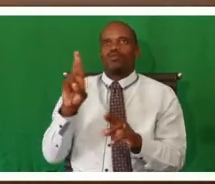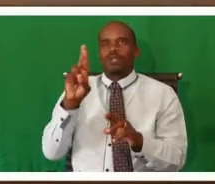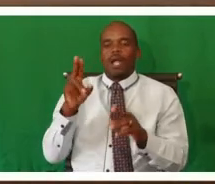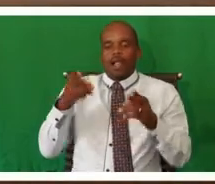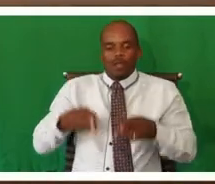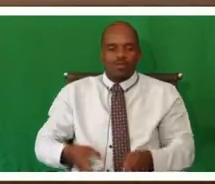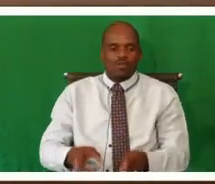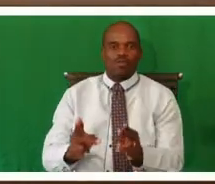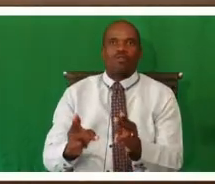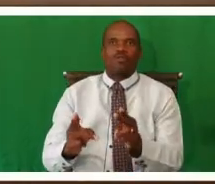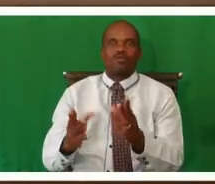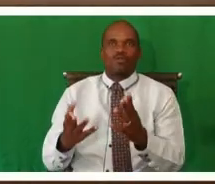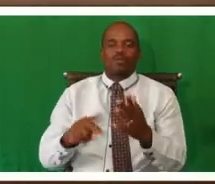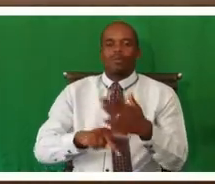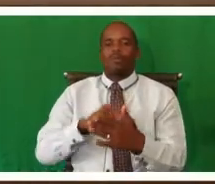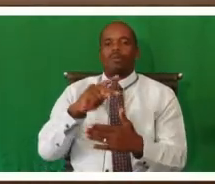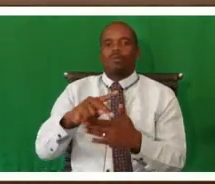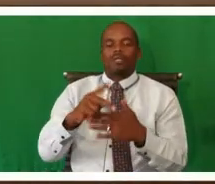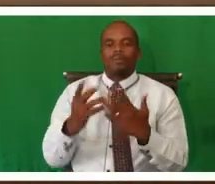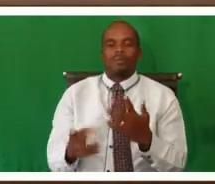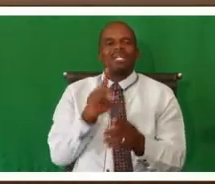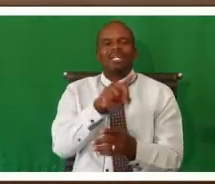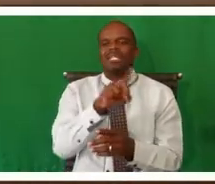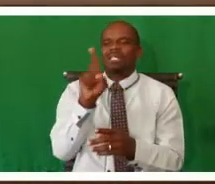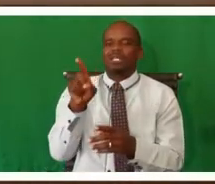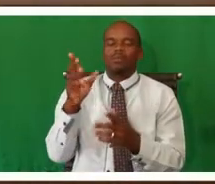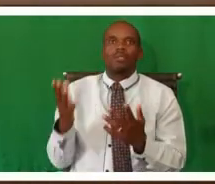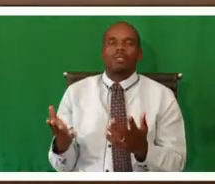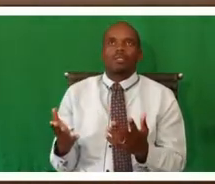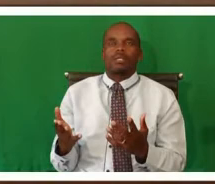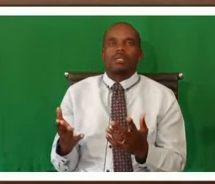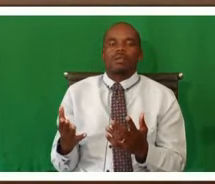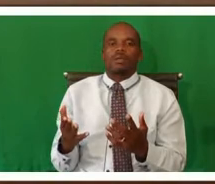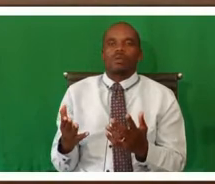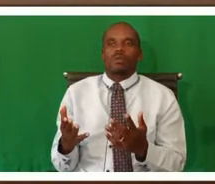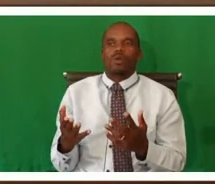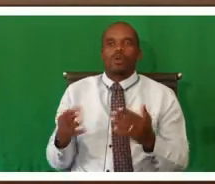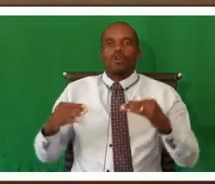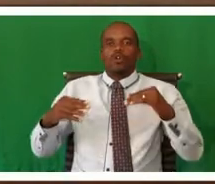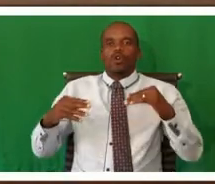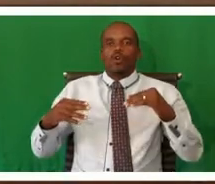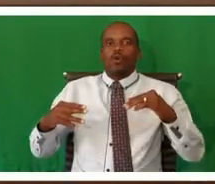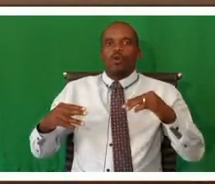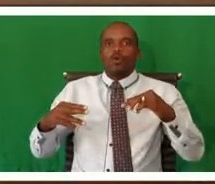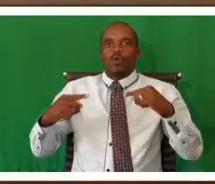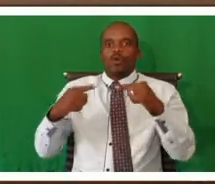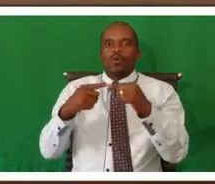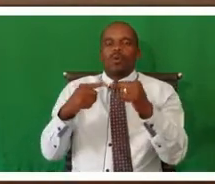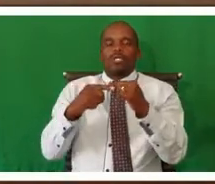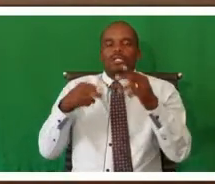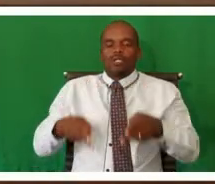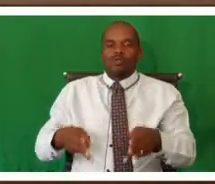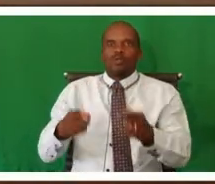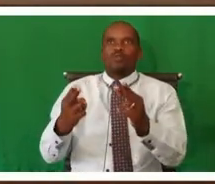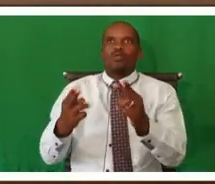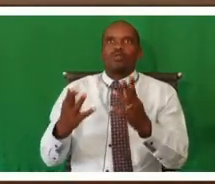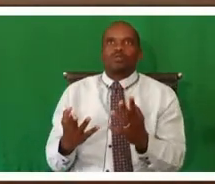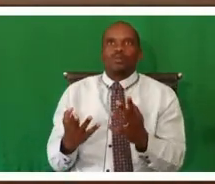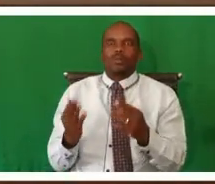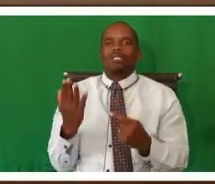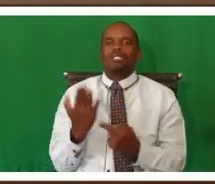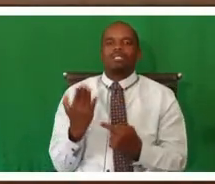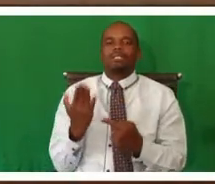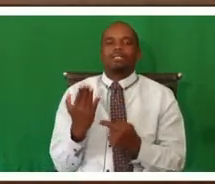program. We are identifying priority connecting roads, including their technical designs,